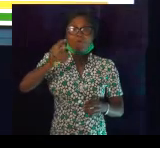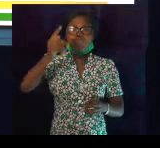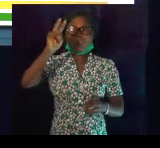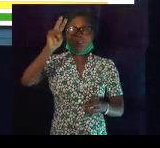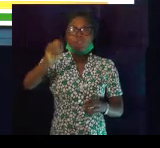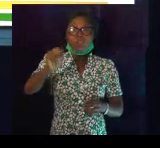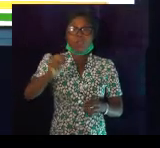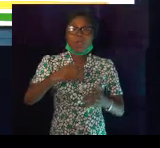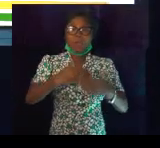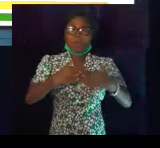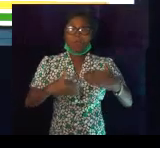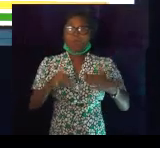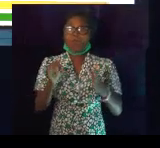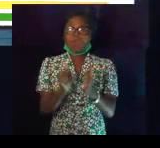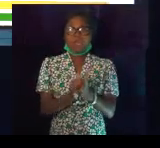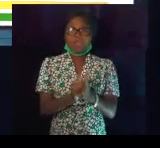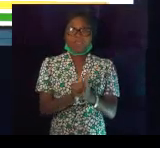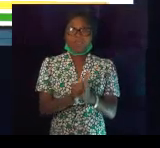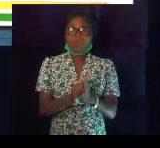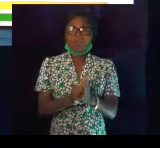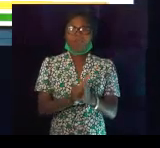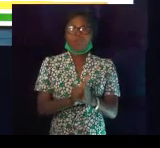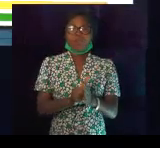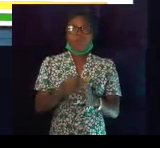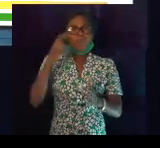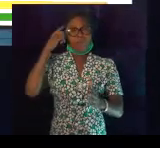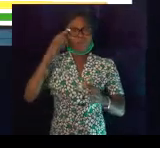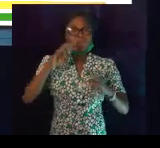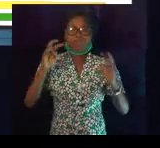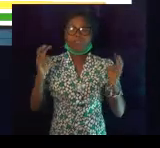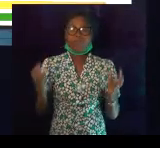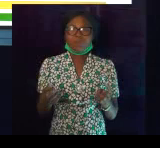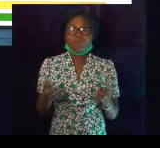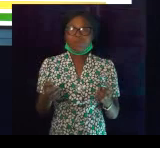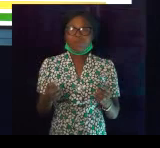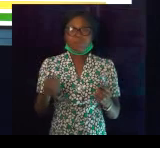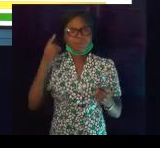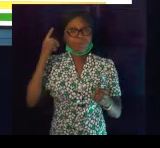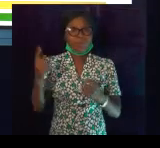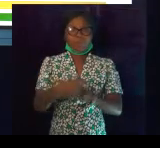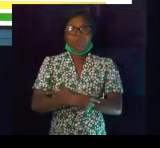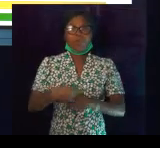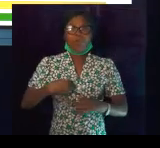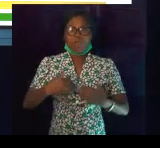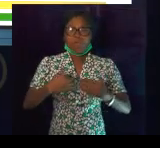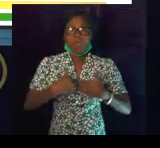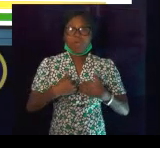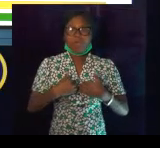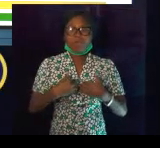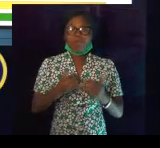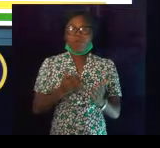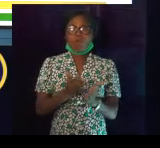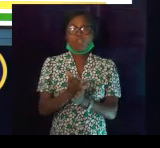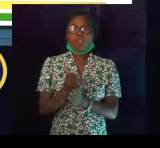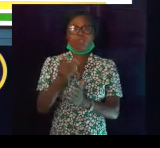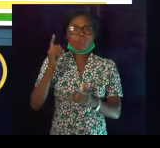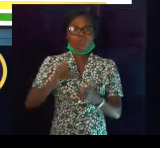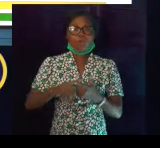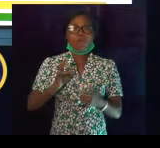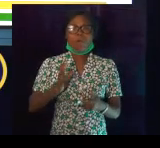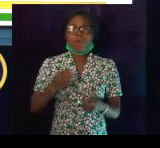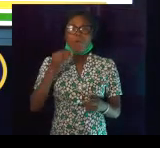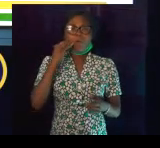Preposition. Before we go into the learning objectives for today, you know we have the correction to